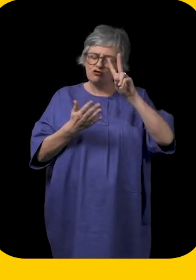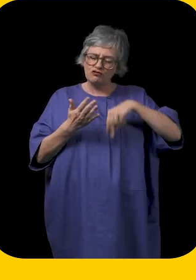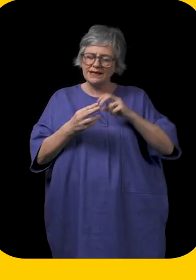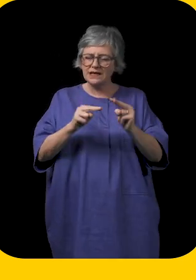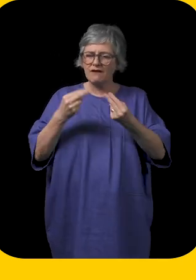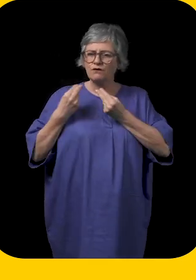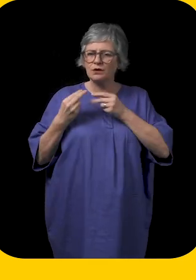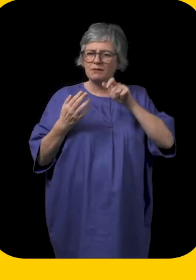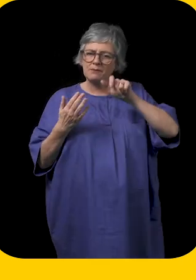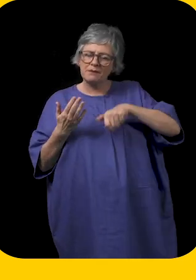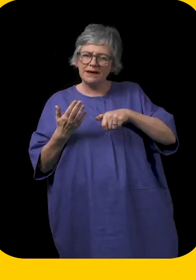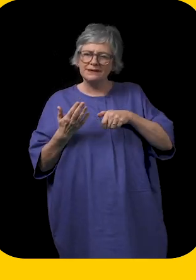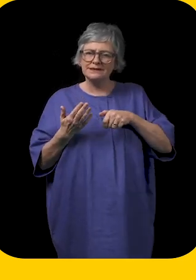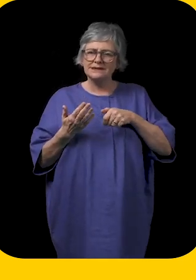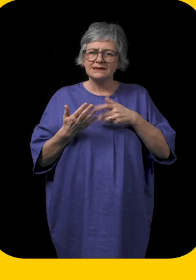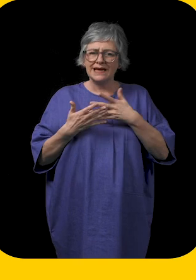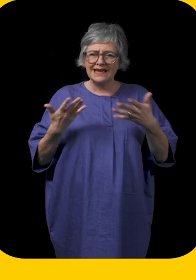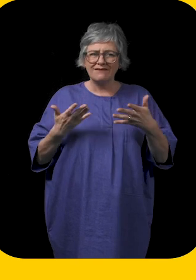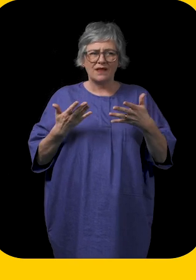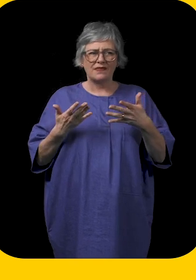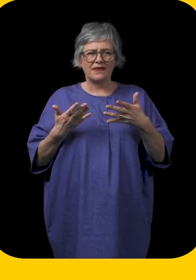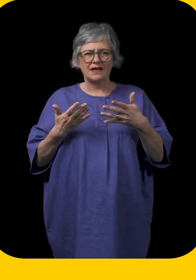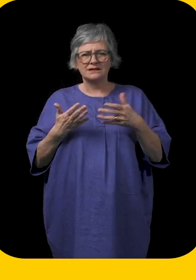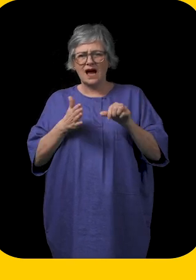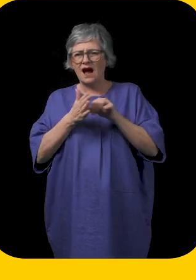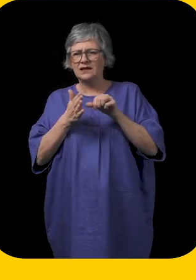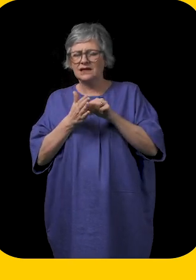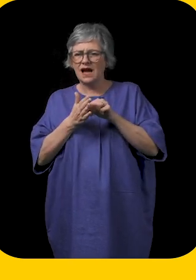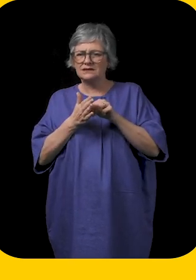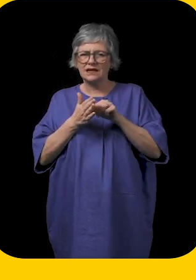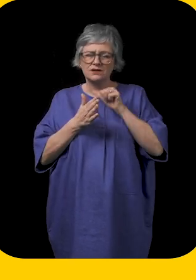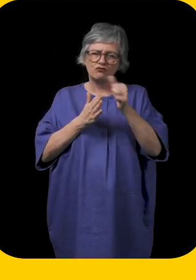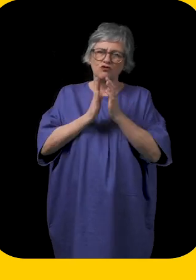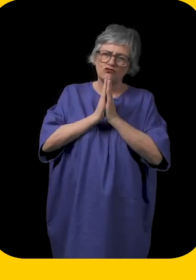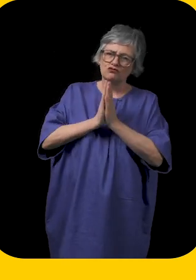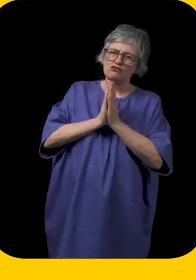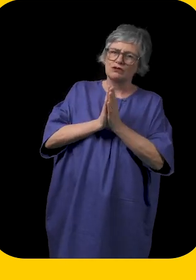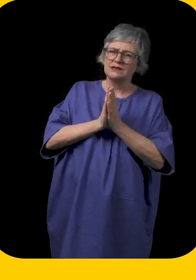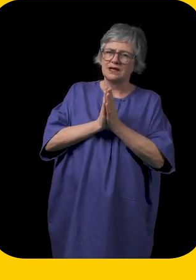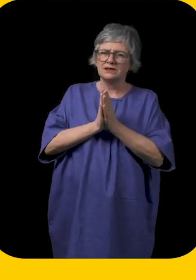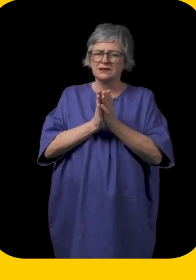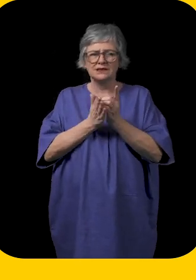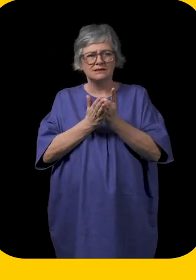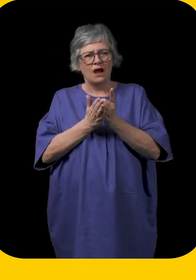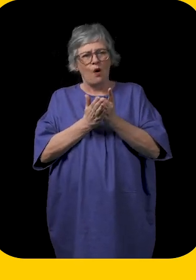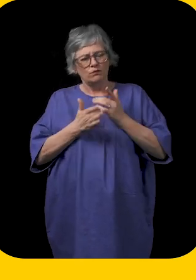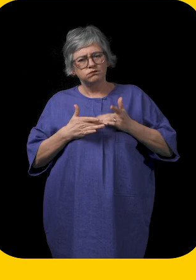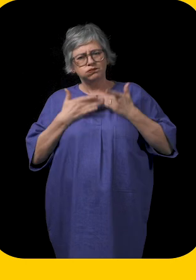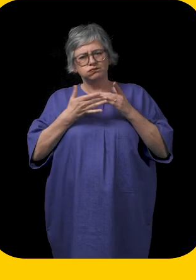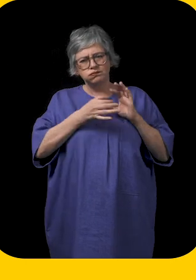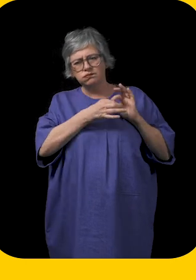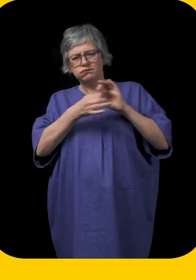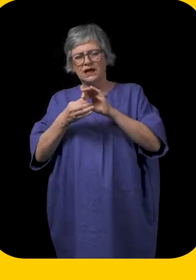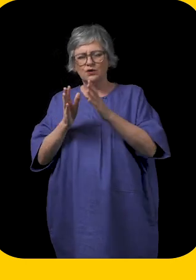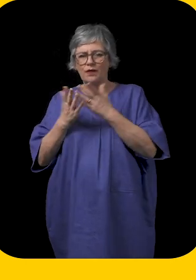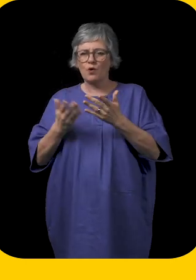I remember once reading a review by someone, and he said, even this hard-hearted atheist was moved by this book or